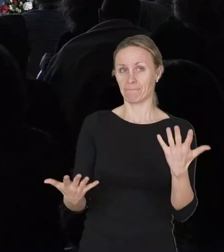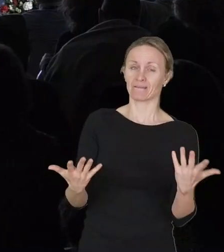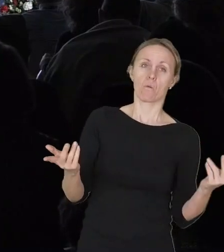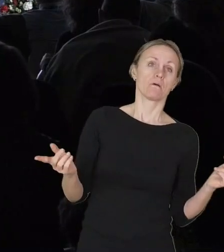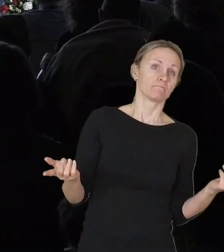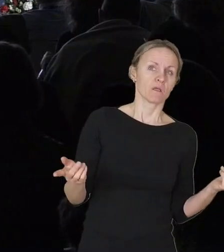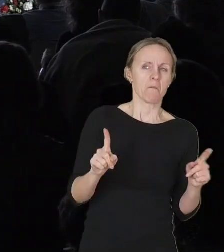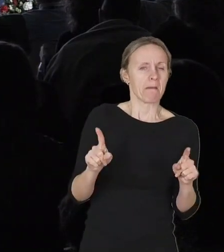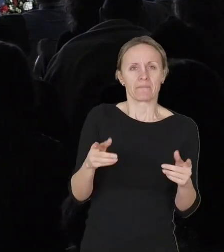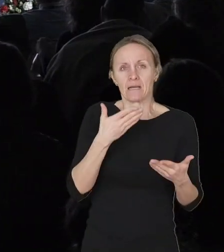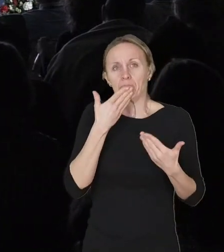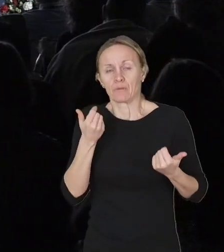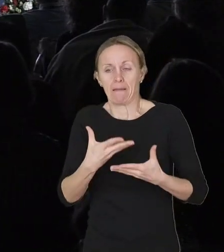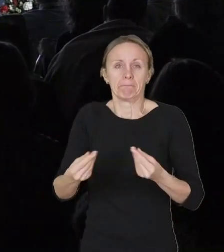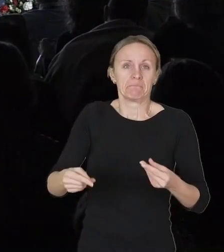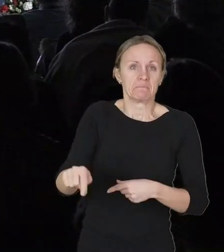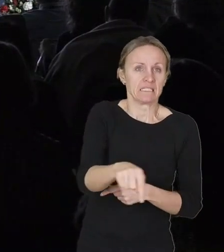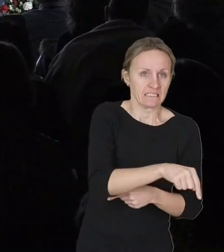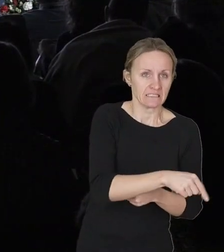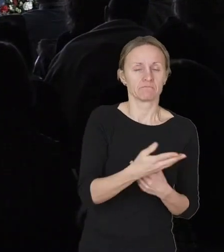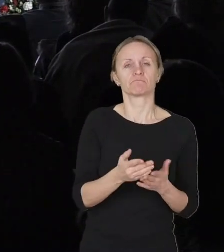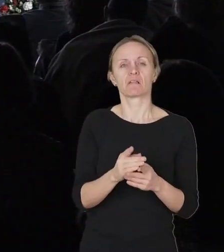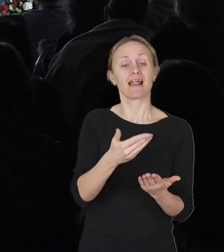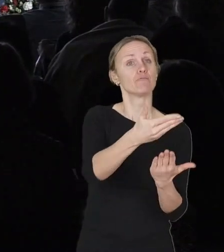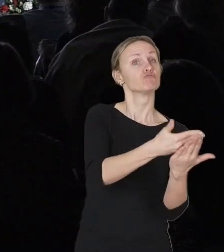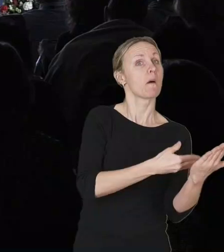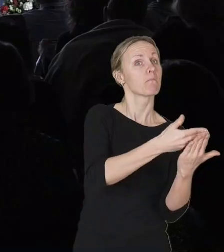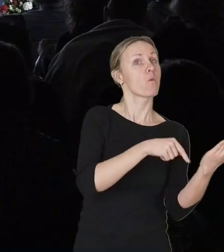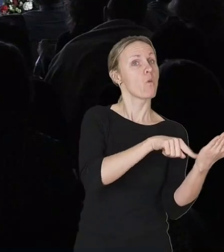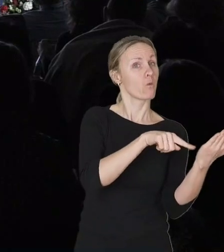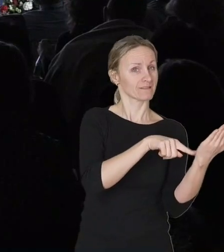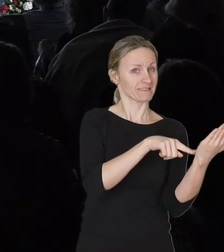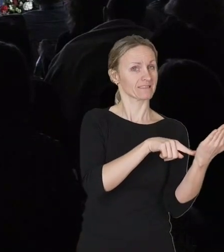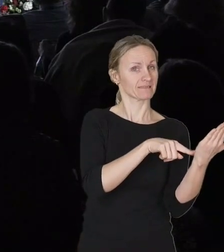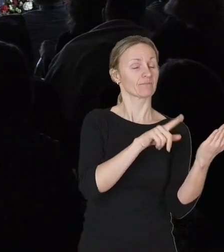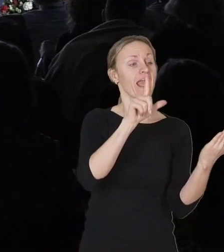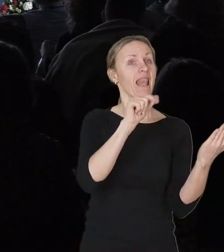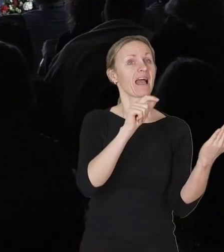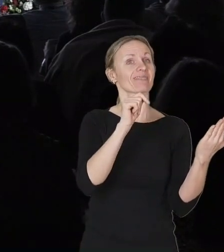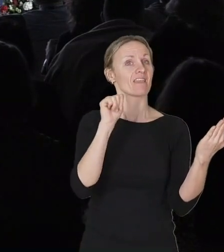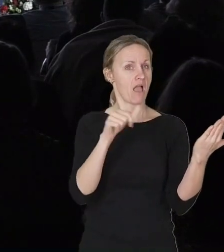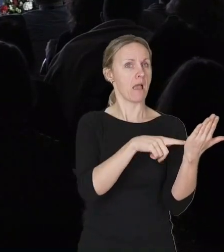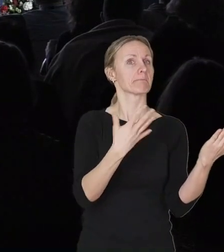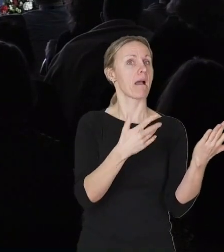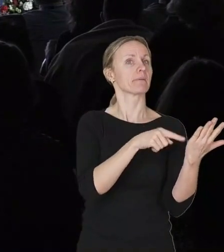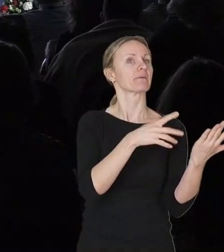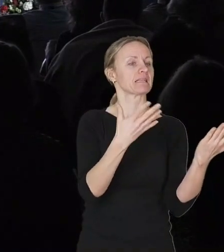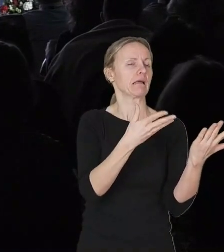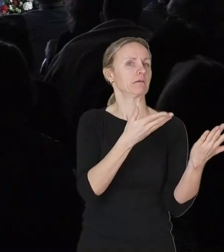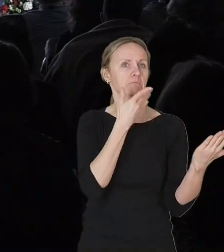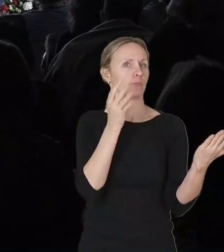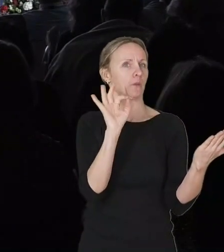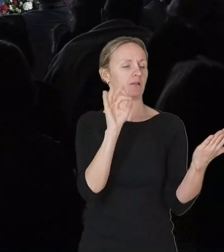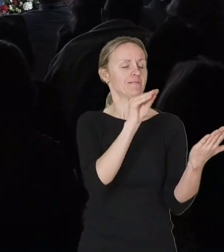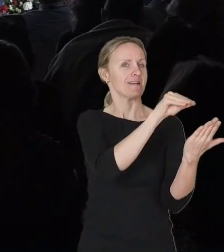What should be the focus of this? New freedoms, or the new approach and the new paradigm